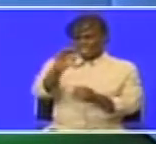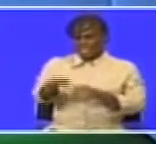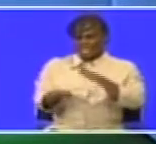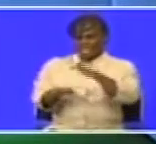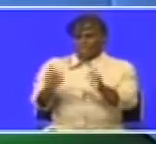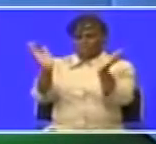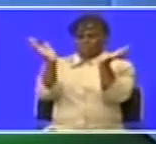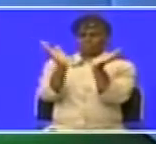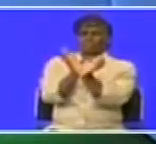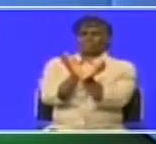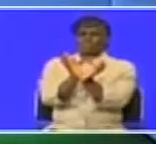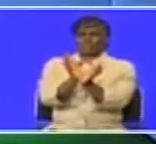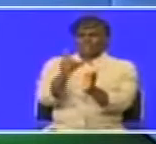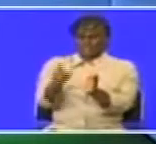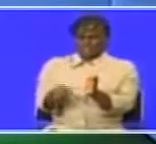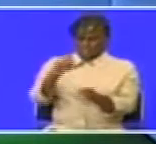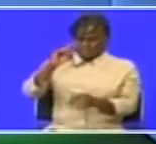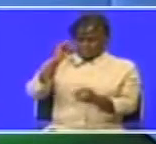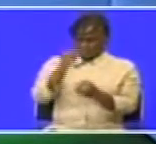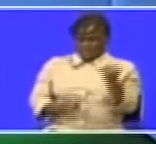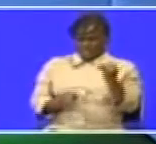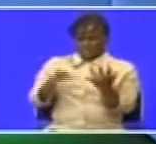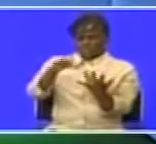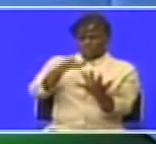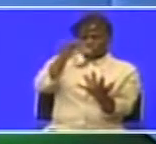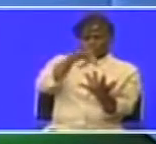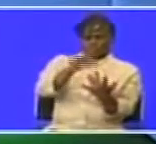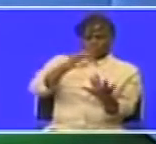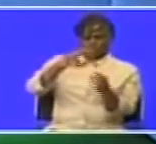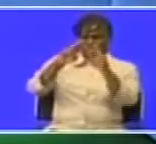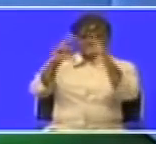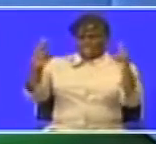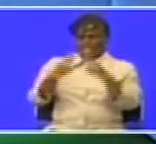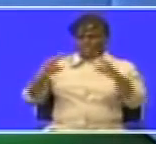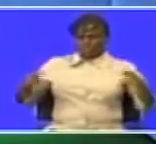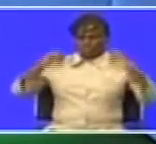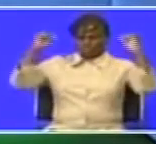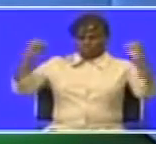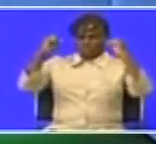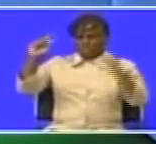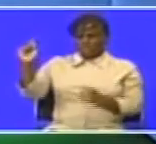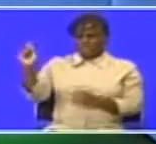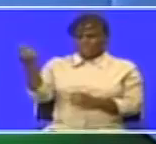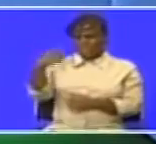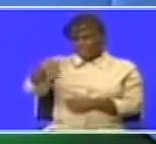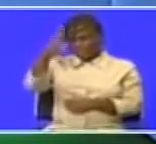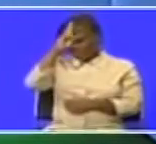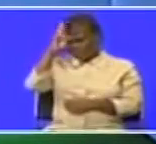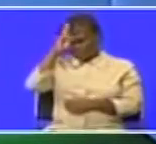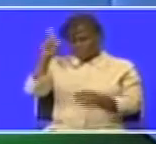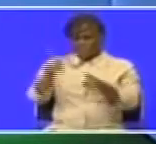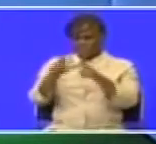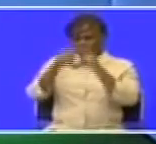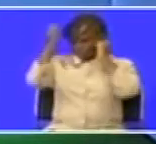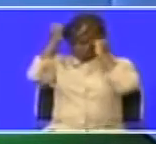Stadium. The Prisons become the last disciplined force to select a team to the national championships. The Kenya Police as well as the defense forces